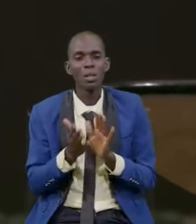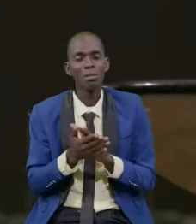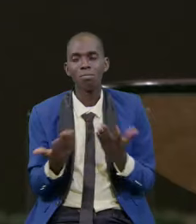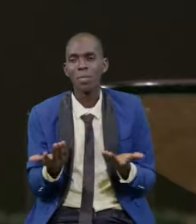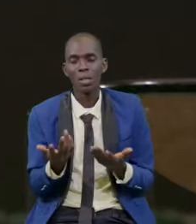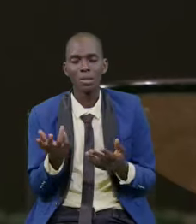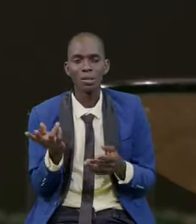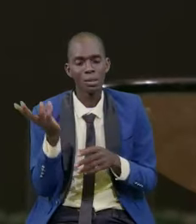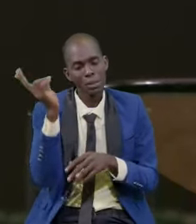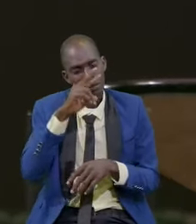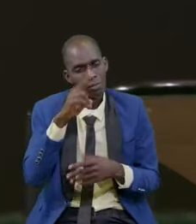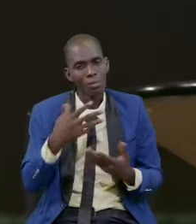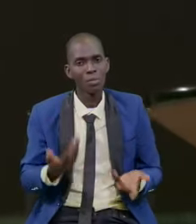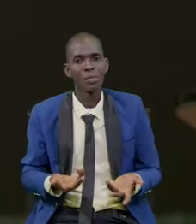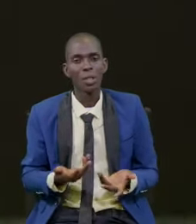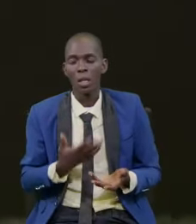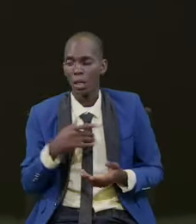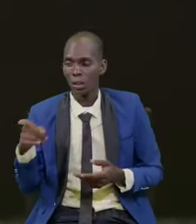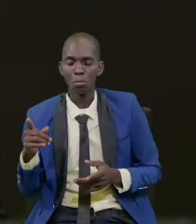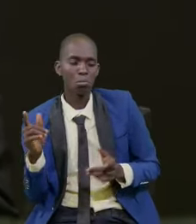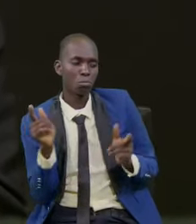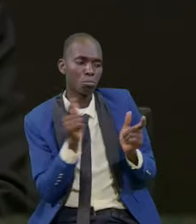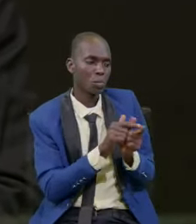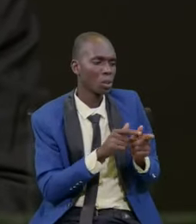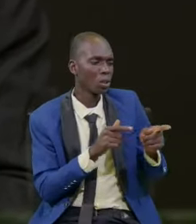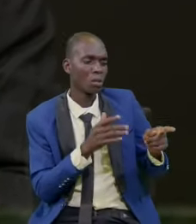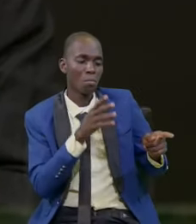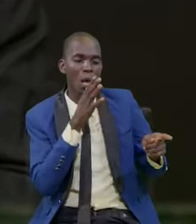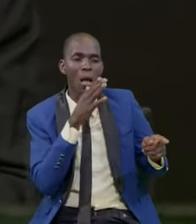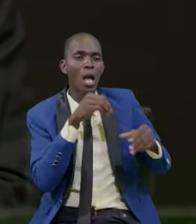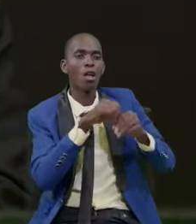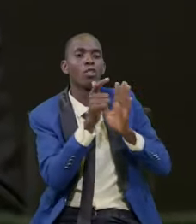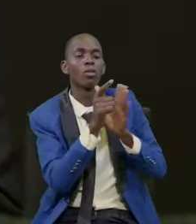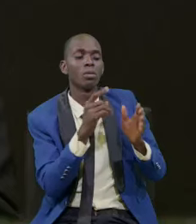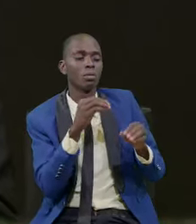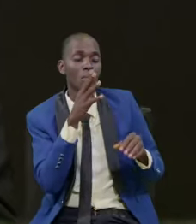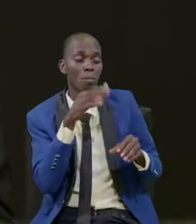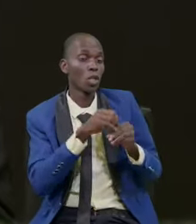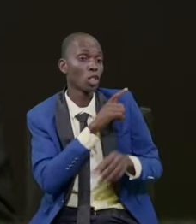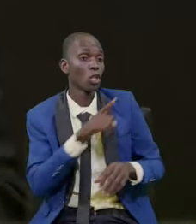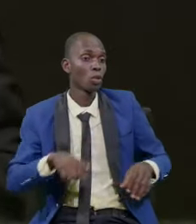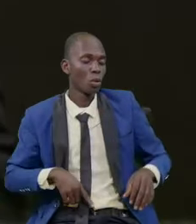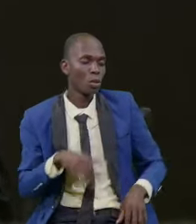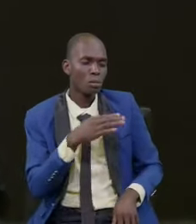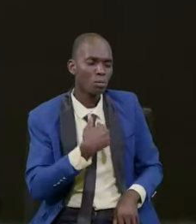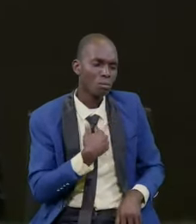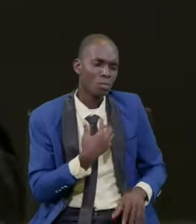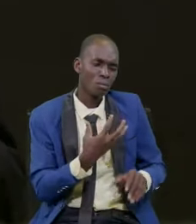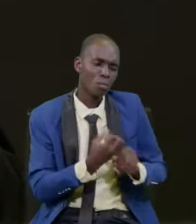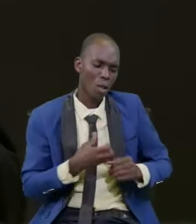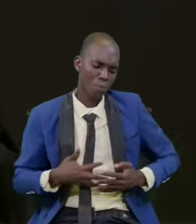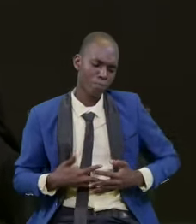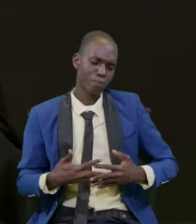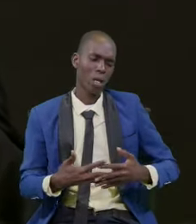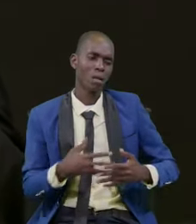mommy in the Lord, I need to tell you, now I am pregnant. What do you think? What do you